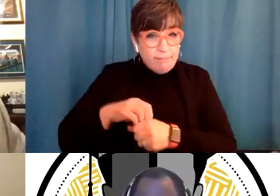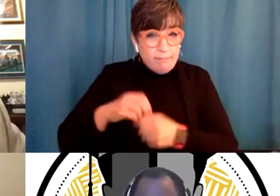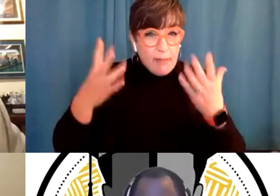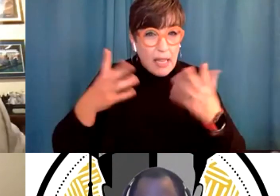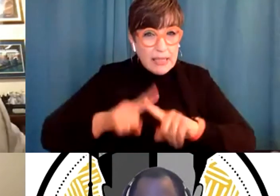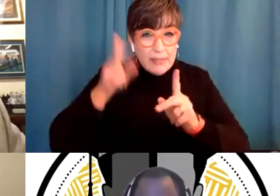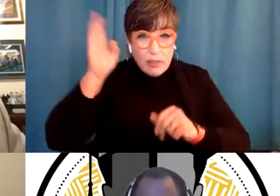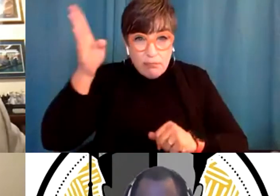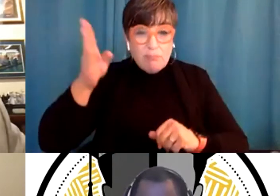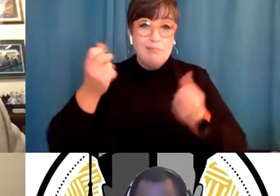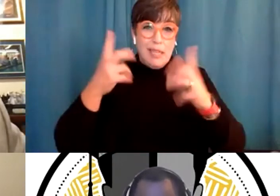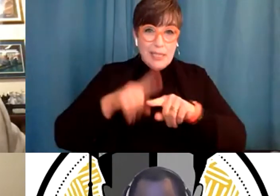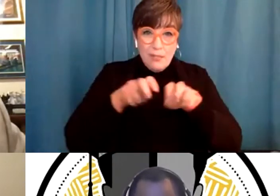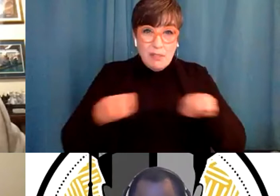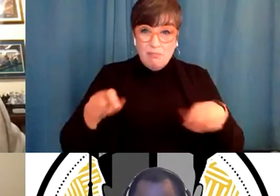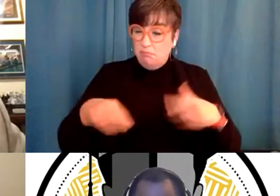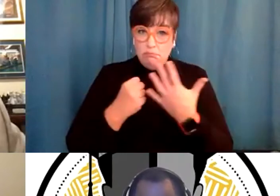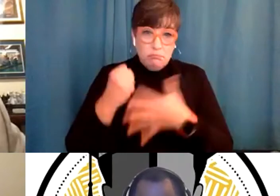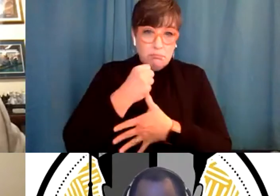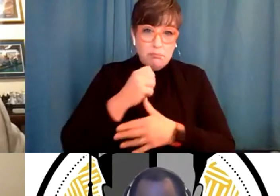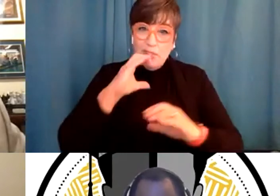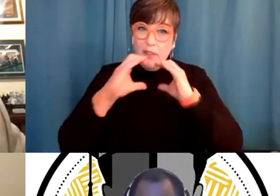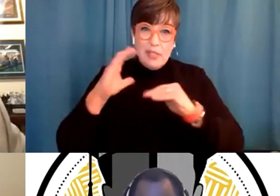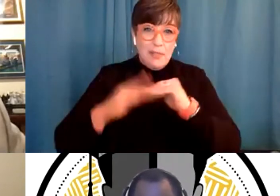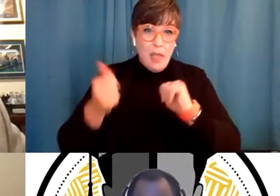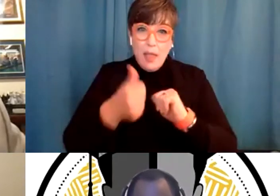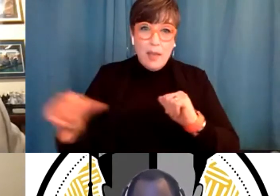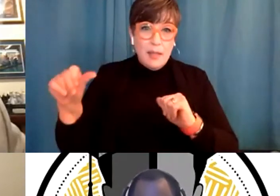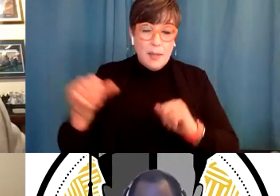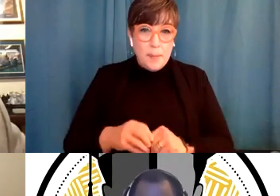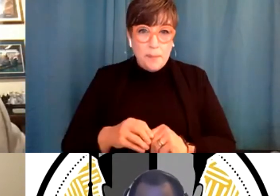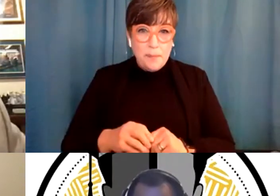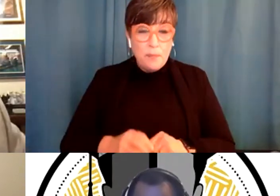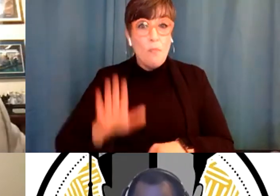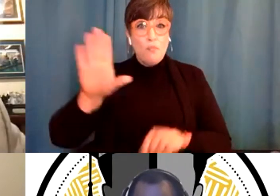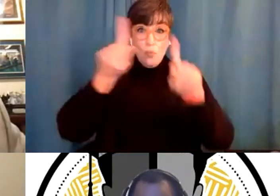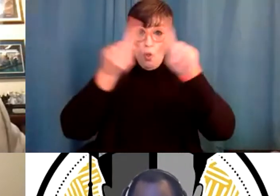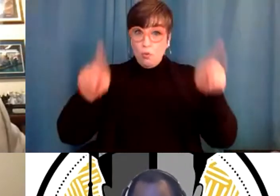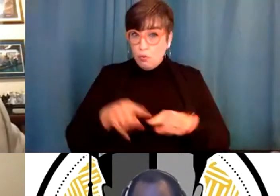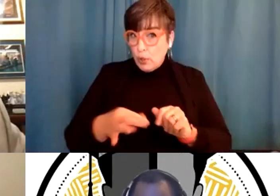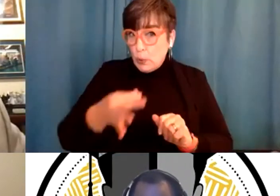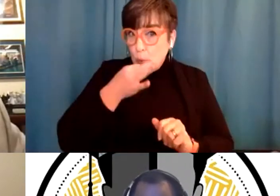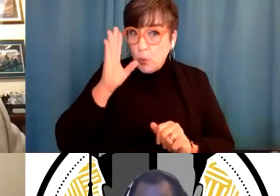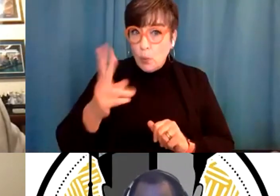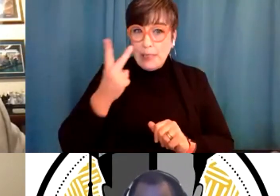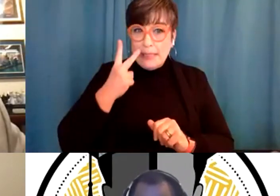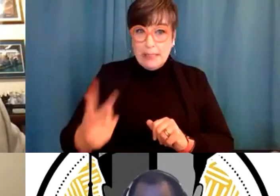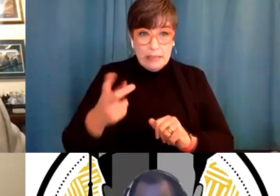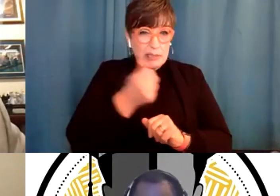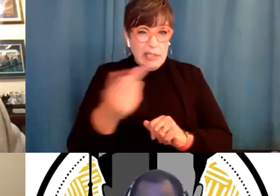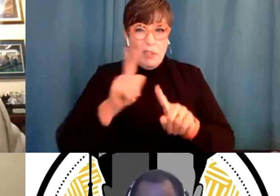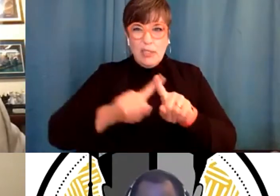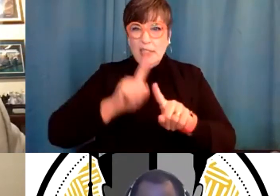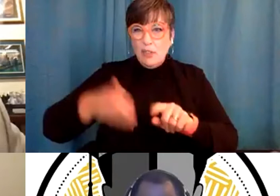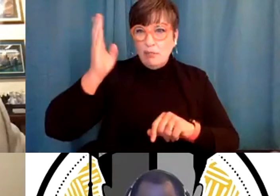conversations that I think we've had on this campus. You will see on your screen in a moment the many speakers joining us today